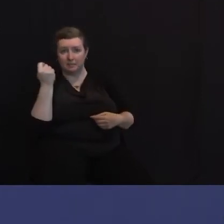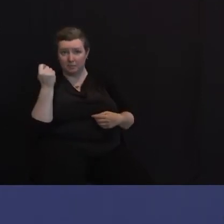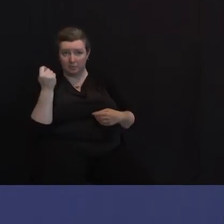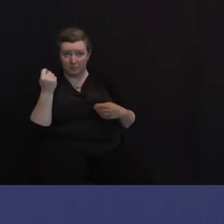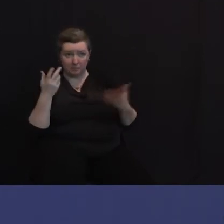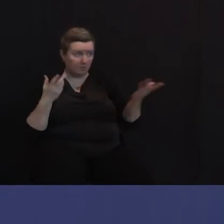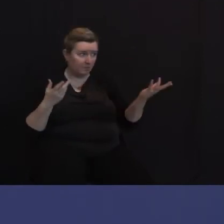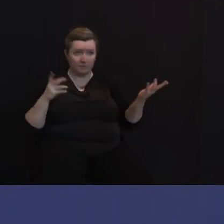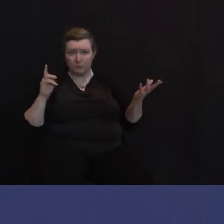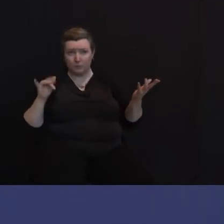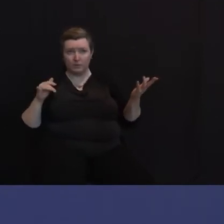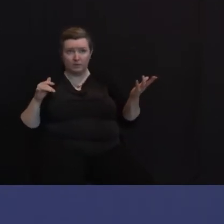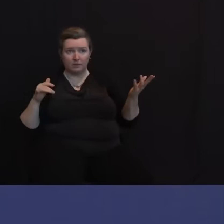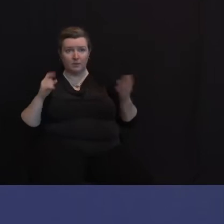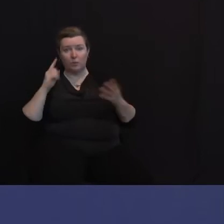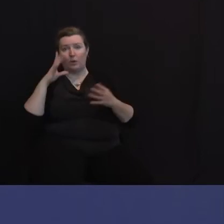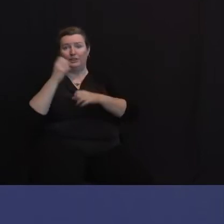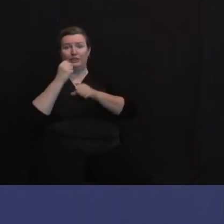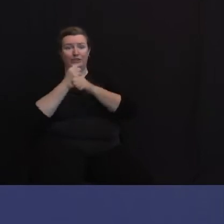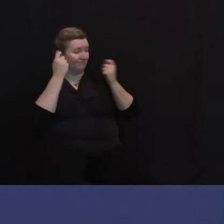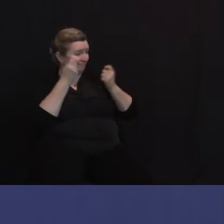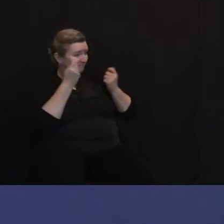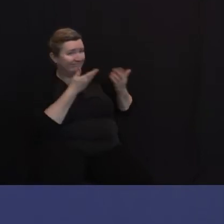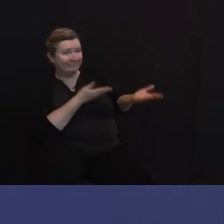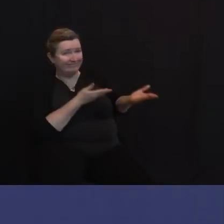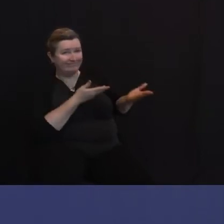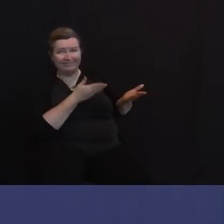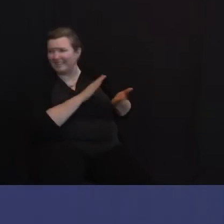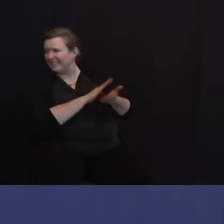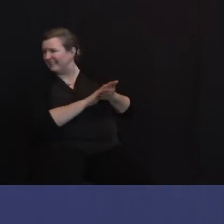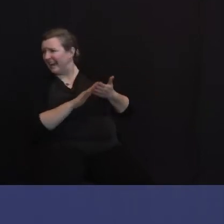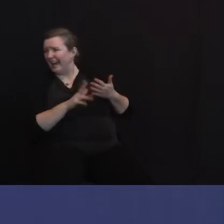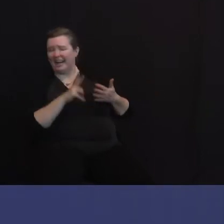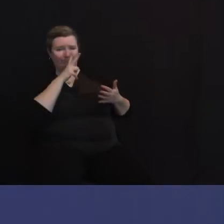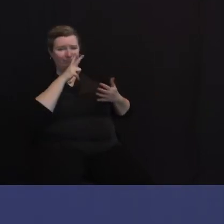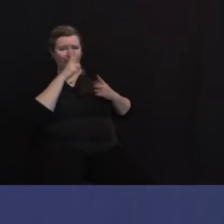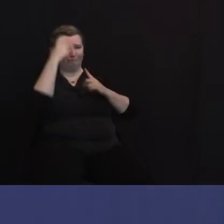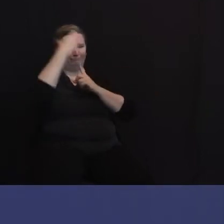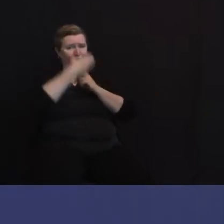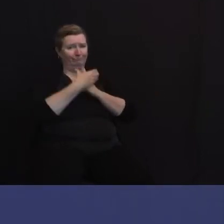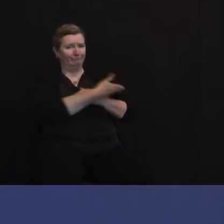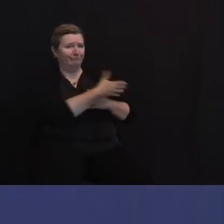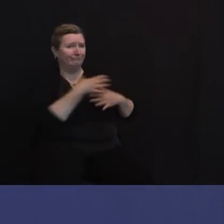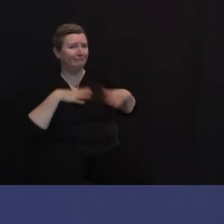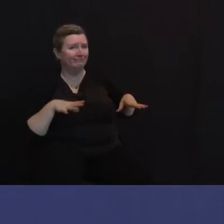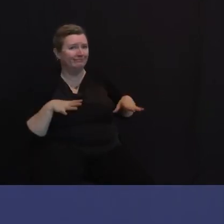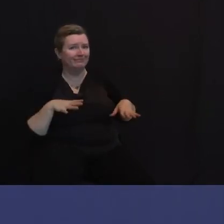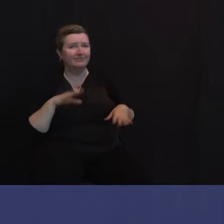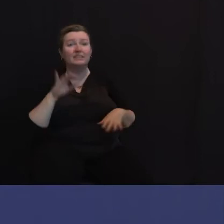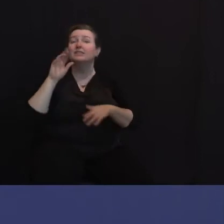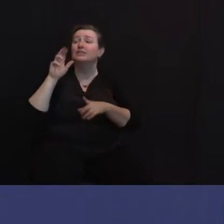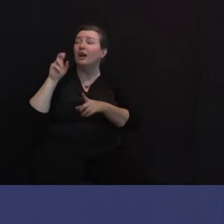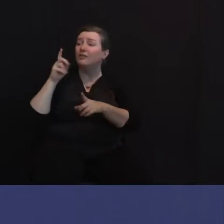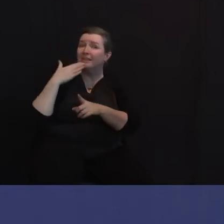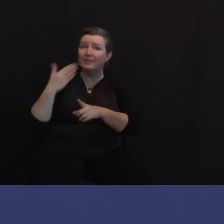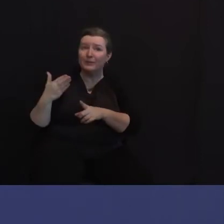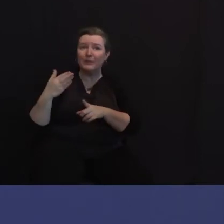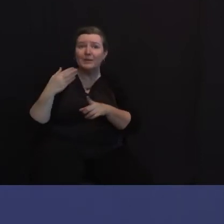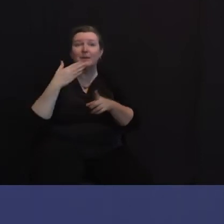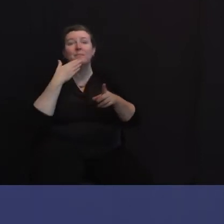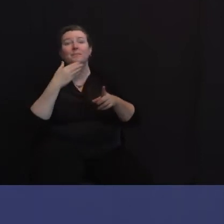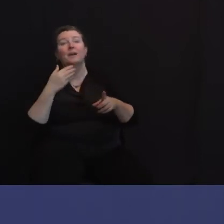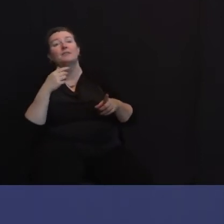in the 100-year attire or your normal kit, great to have you with us. Jared, Paramount, Dan, to everybody out there, stay